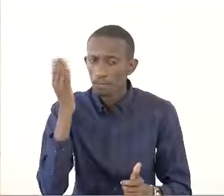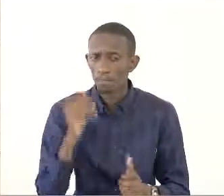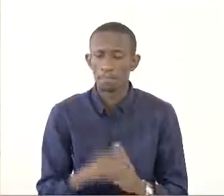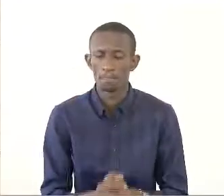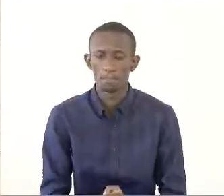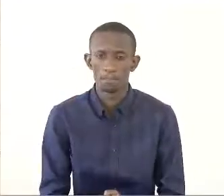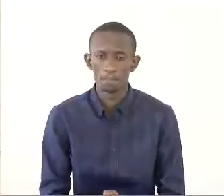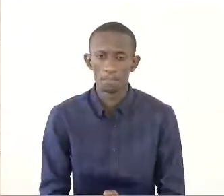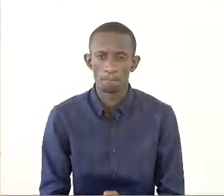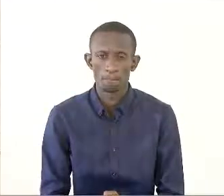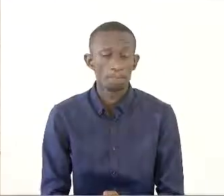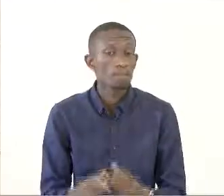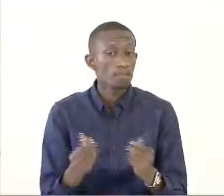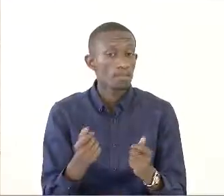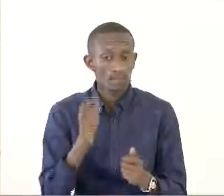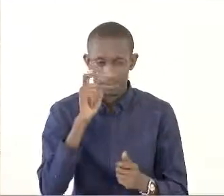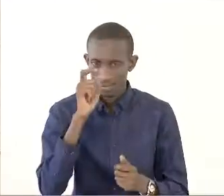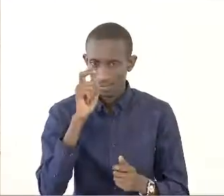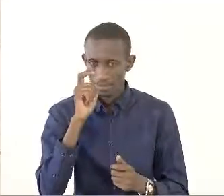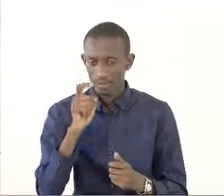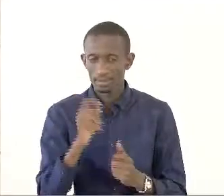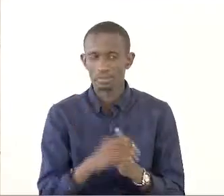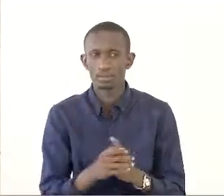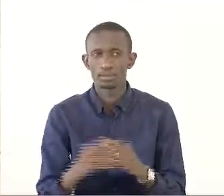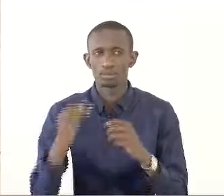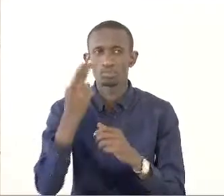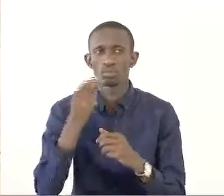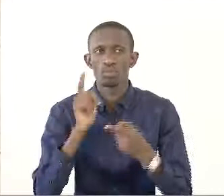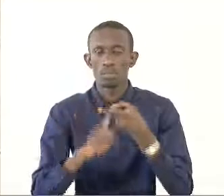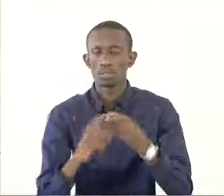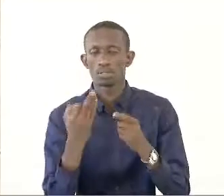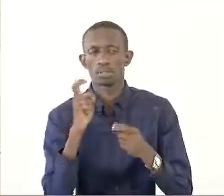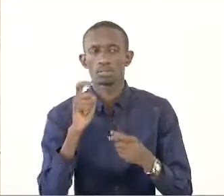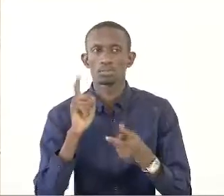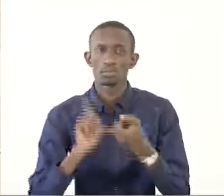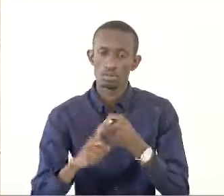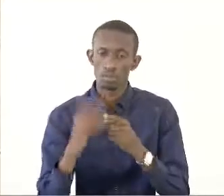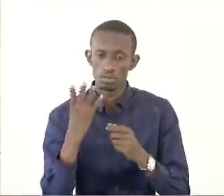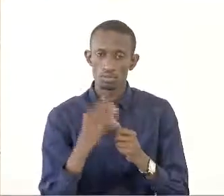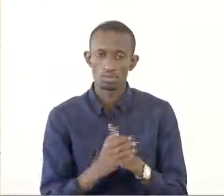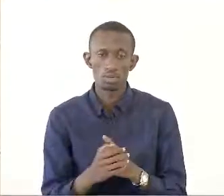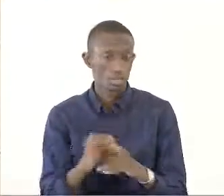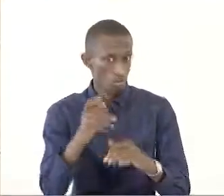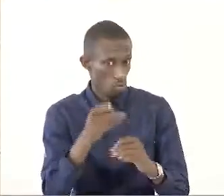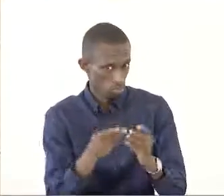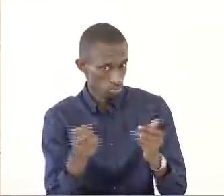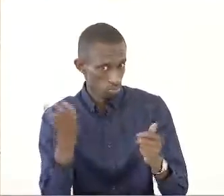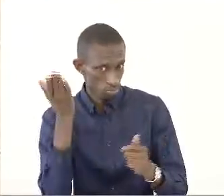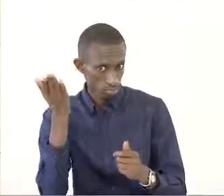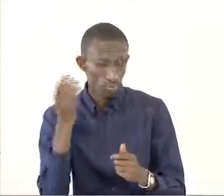And we solve x squared plus 3x plus 4. When we solve it, we